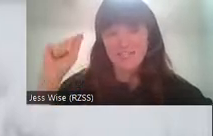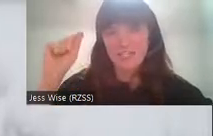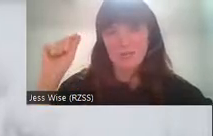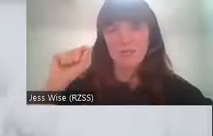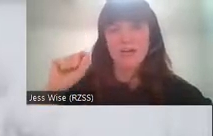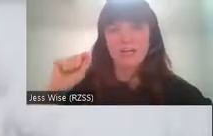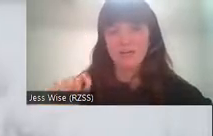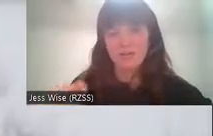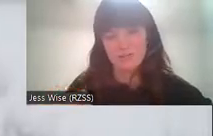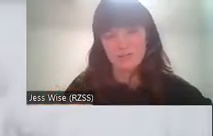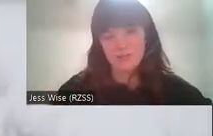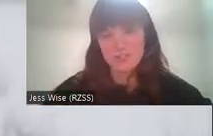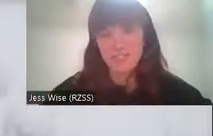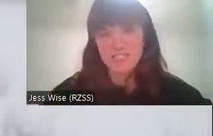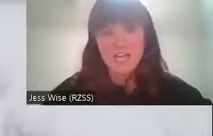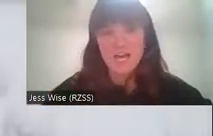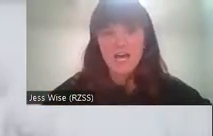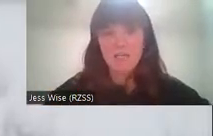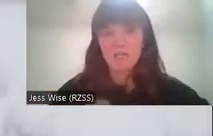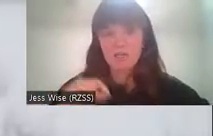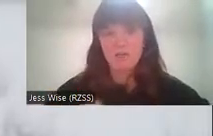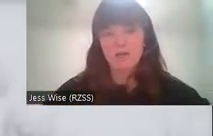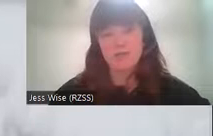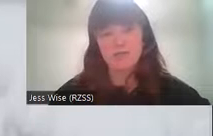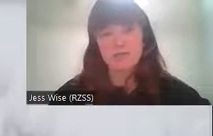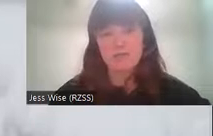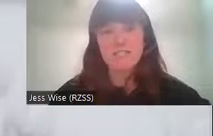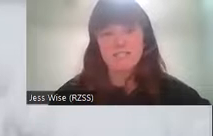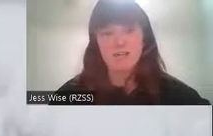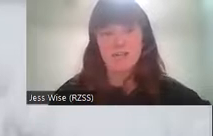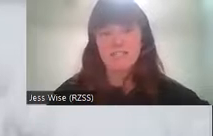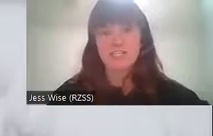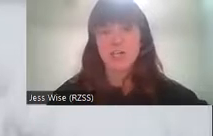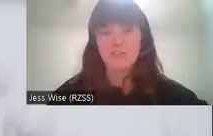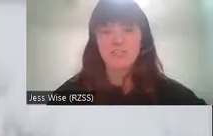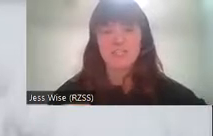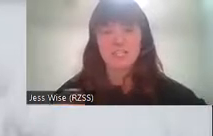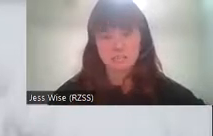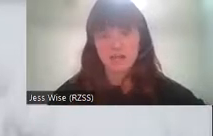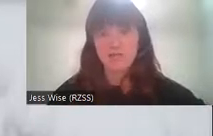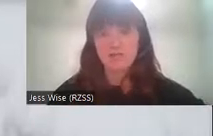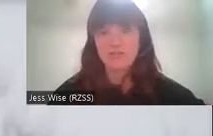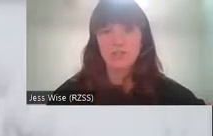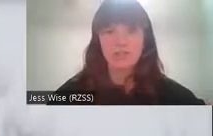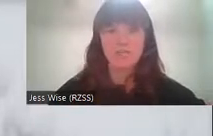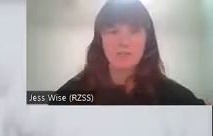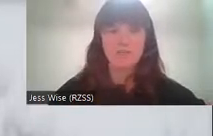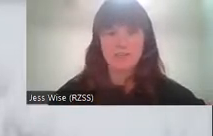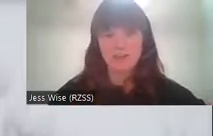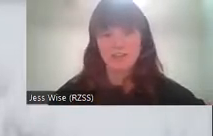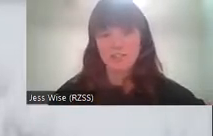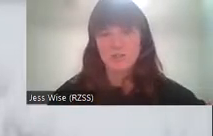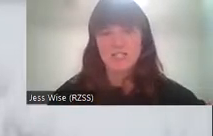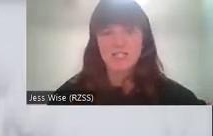those kind of top line overviews of your site. And we're going to work through three scenarios that should hopefully just inspire you to look a little